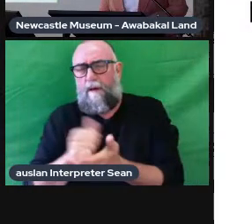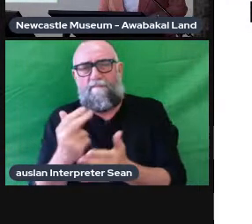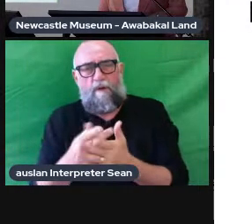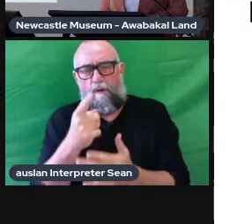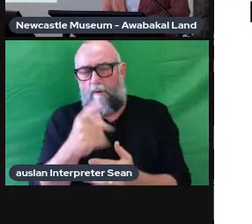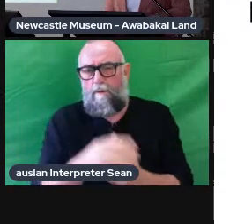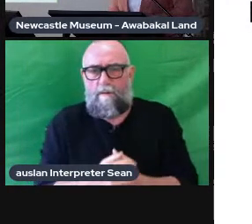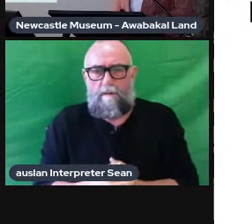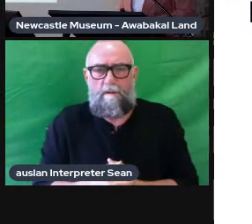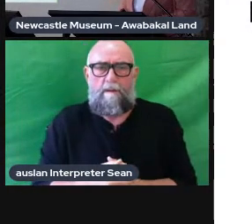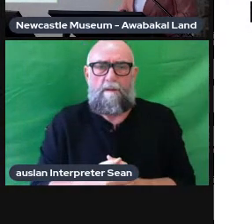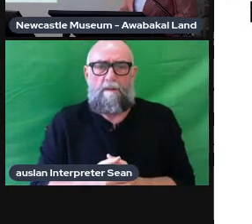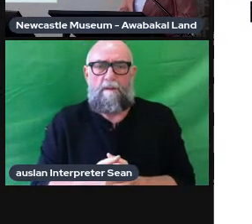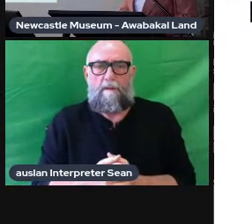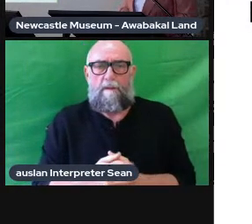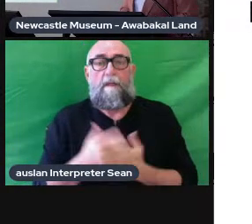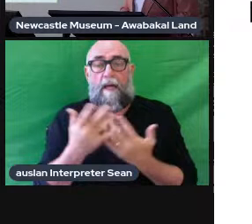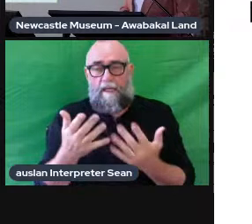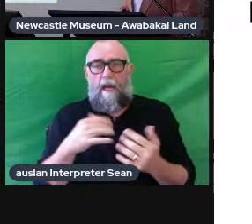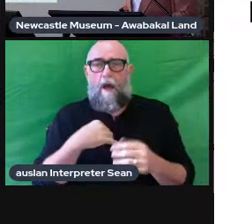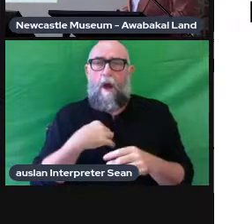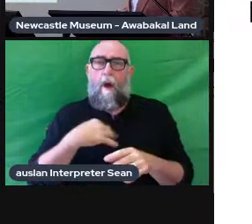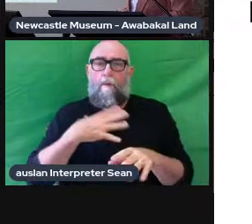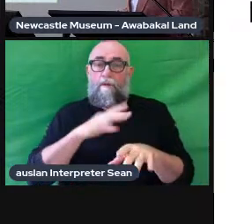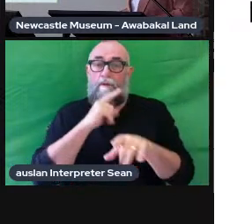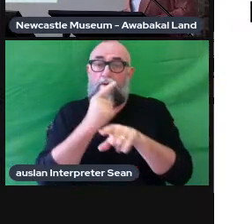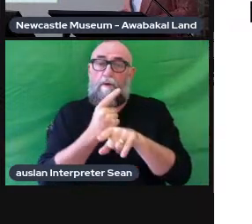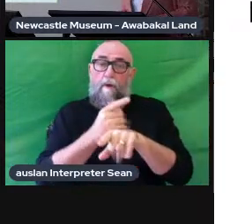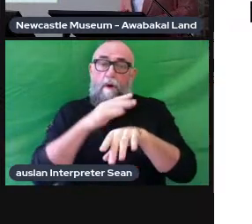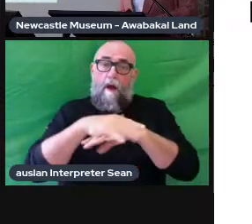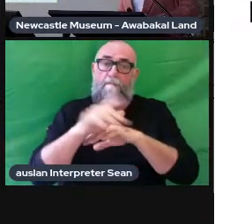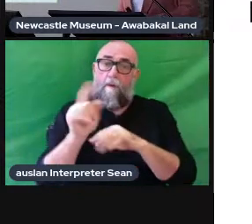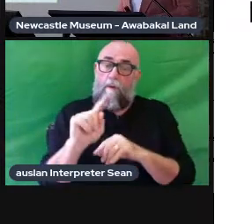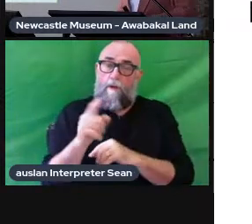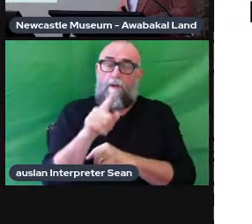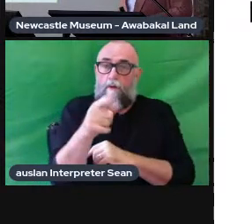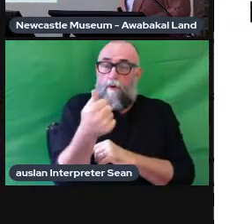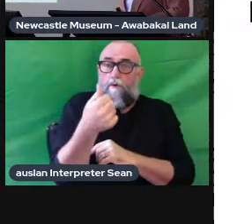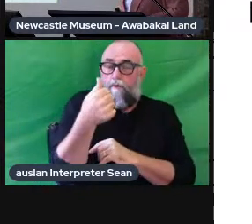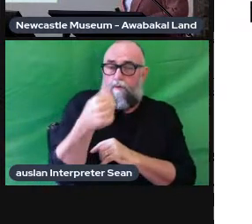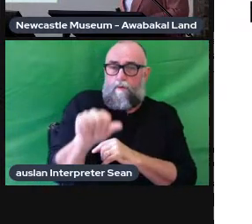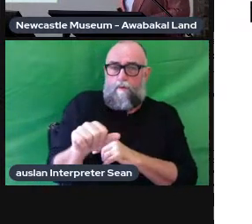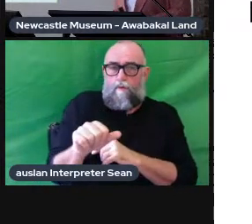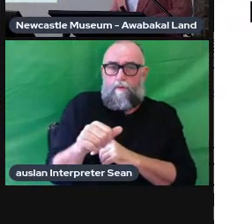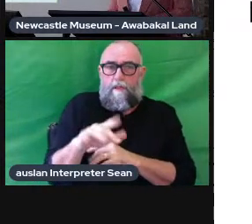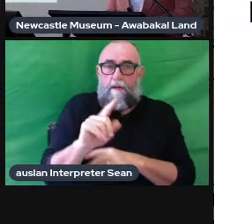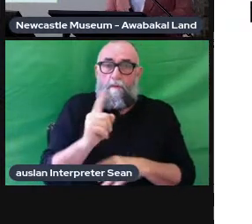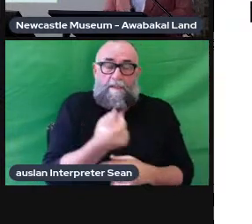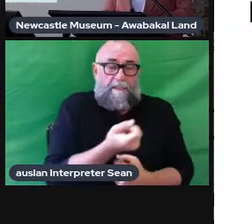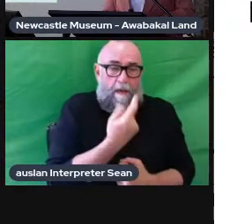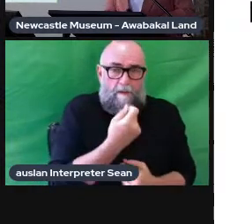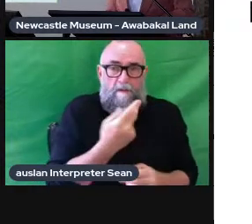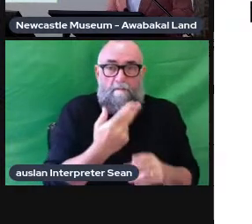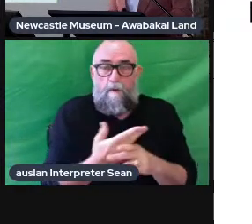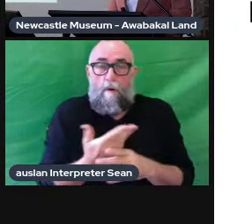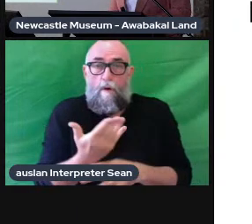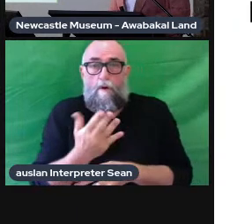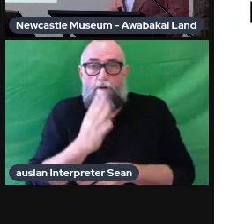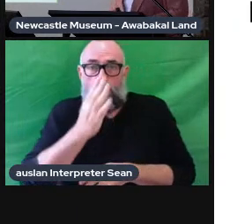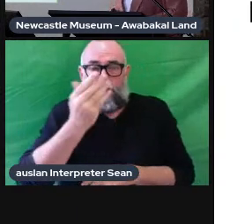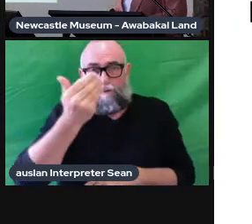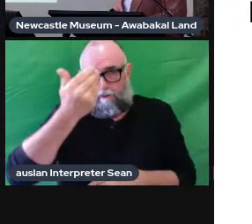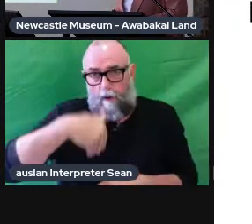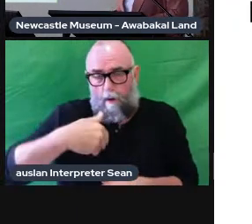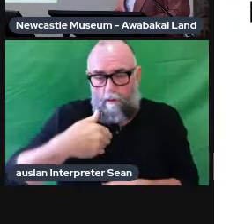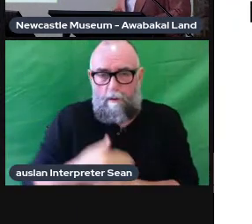Okay, so let's talk a little bit about some of the key principles around using medicines for those stroke risk factors. So I'm going to start off with high